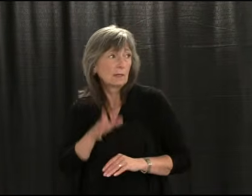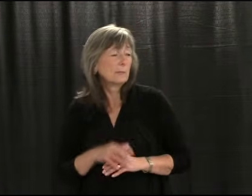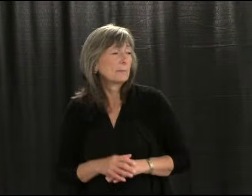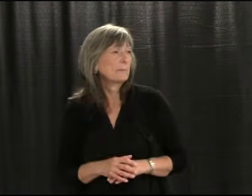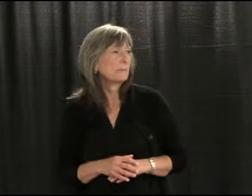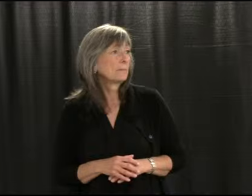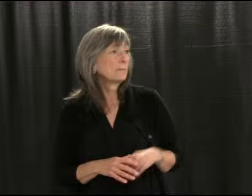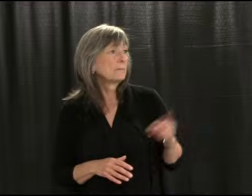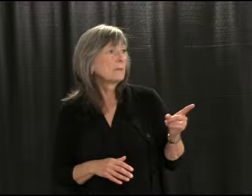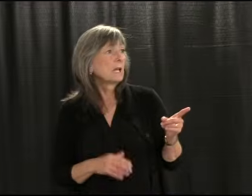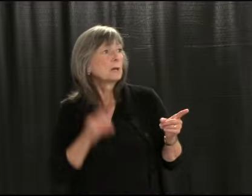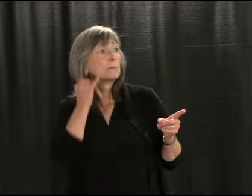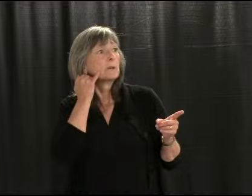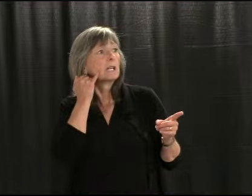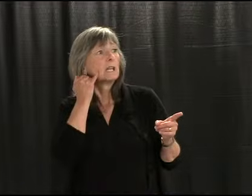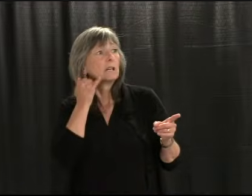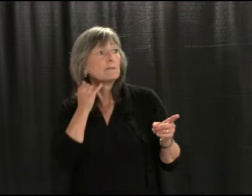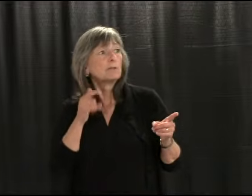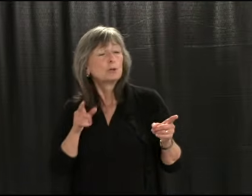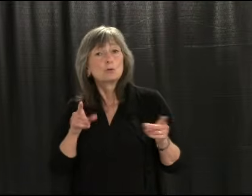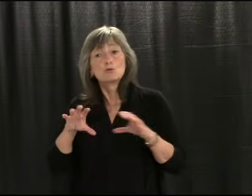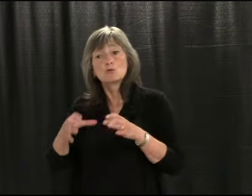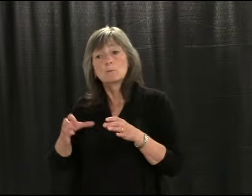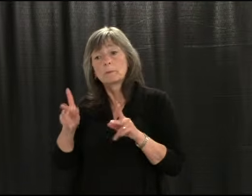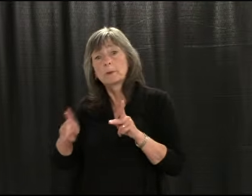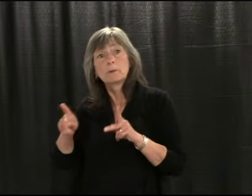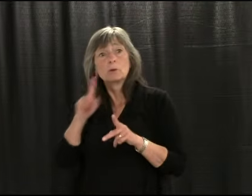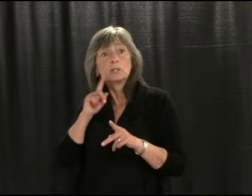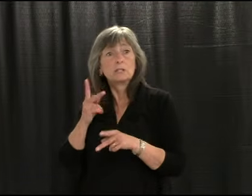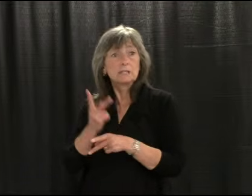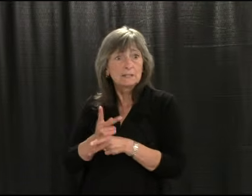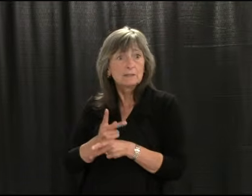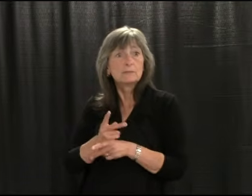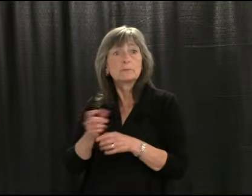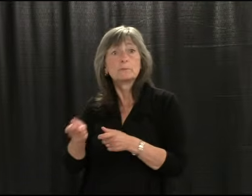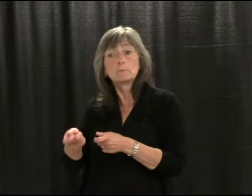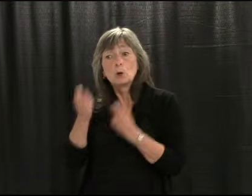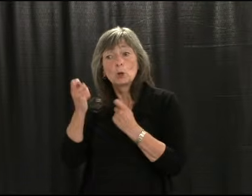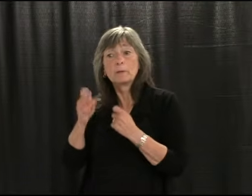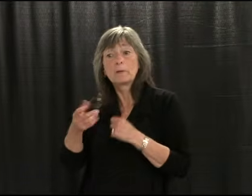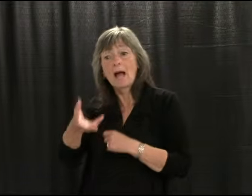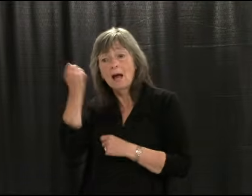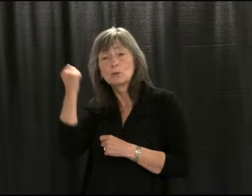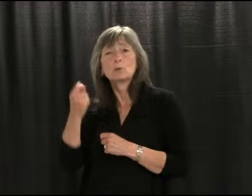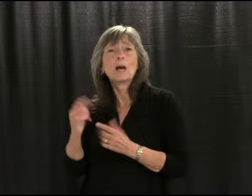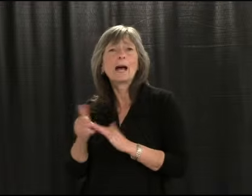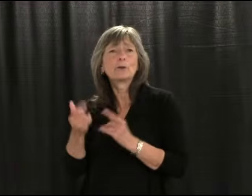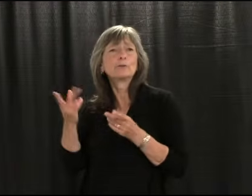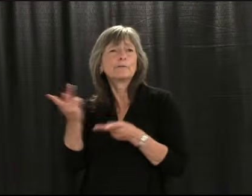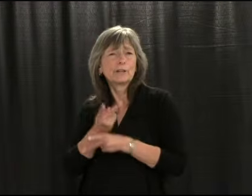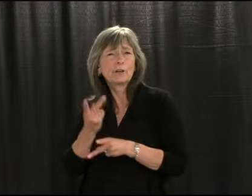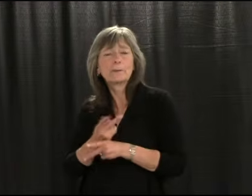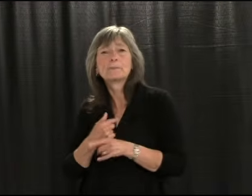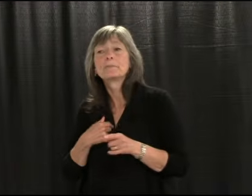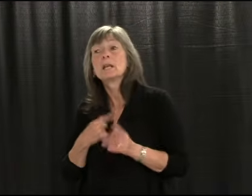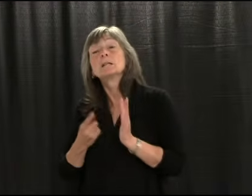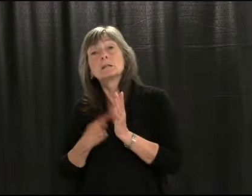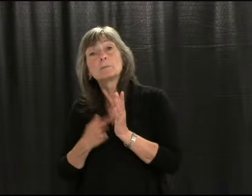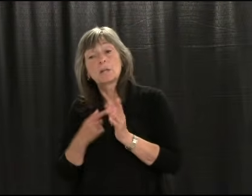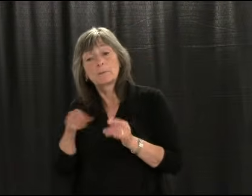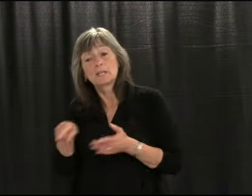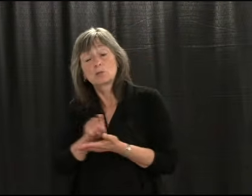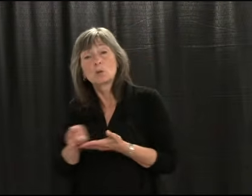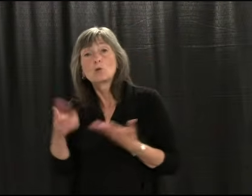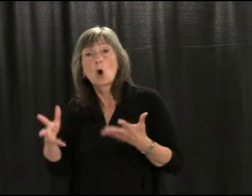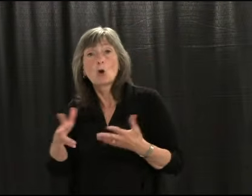things do you kind of factor in when you have to pull Yeah. people? You go ahead. Yeah. Thanks. So, as Premier said, we've taken them off sometimes this